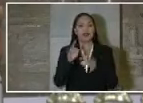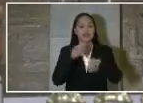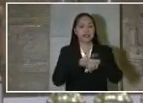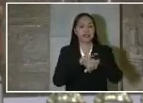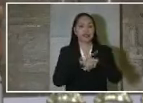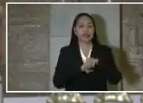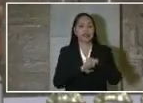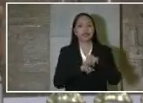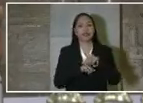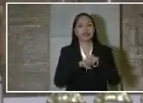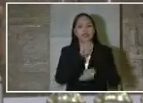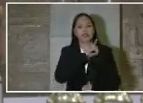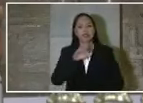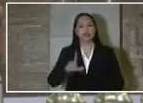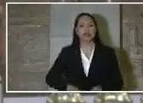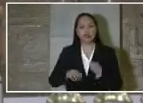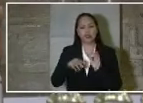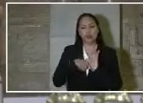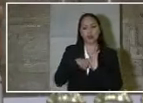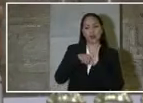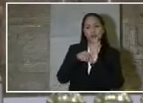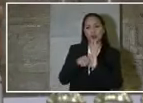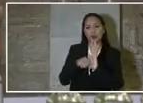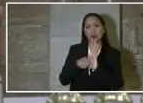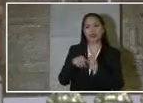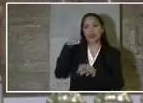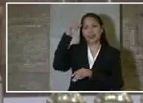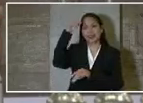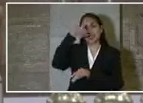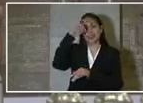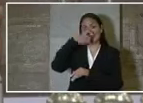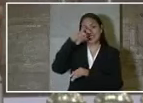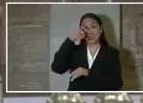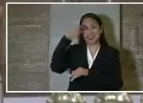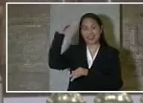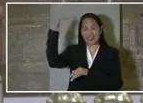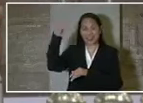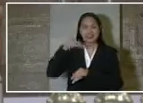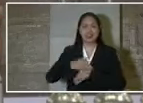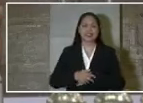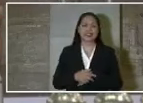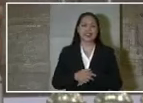manifested to them. That is why in other countries,